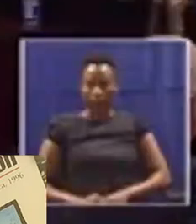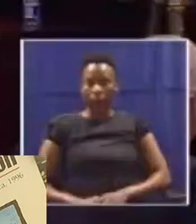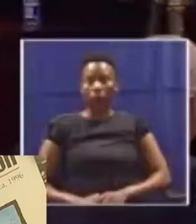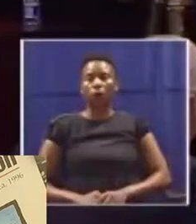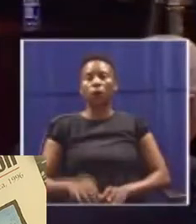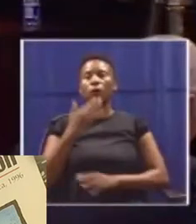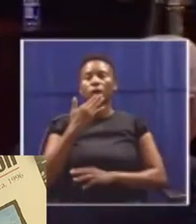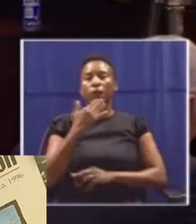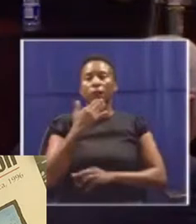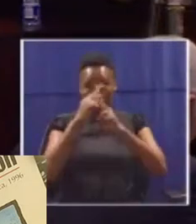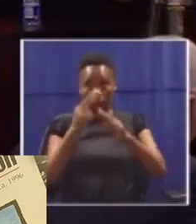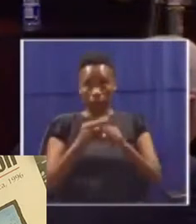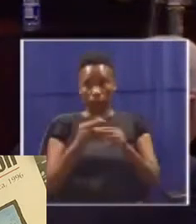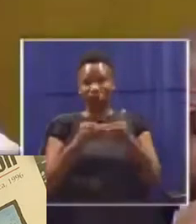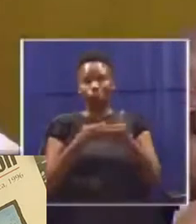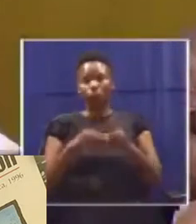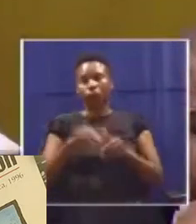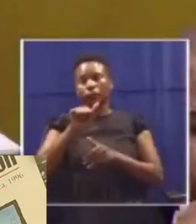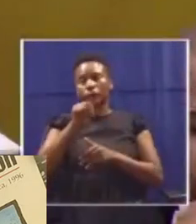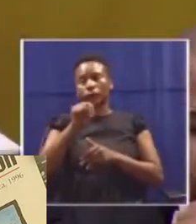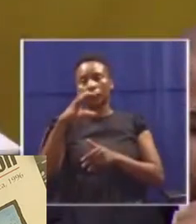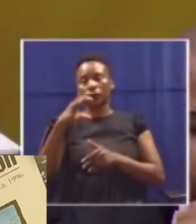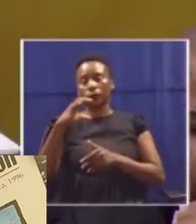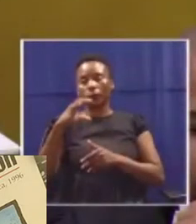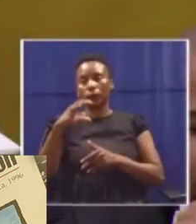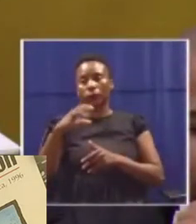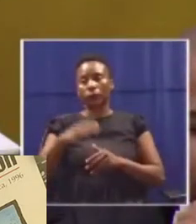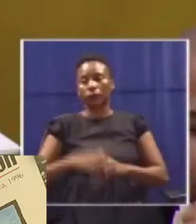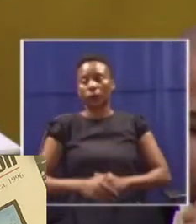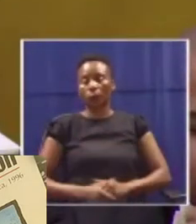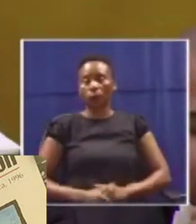Thank you, Honourable Member. The ANC.